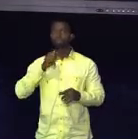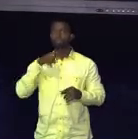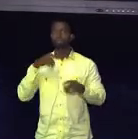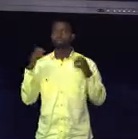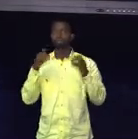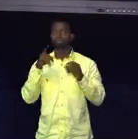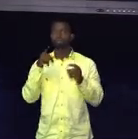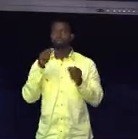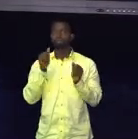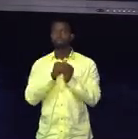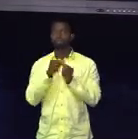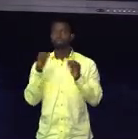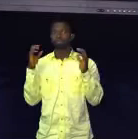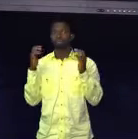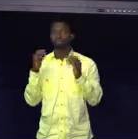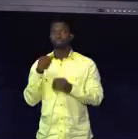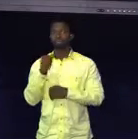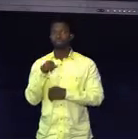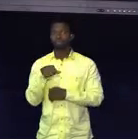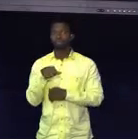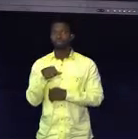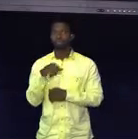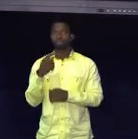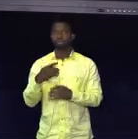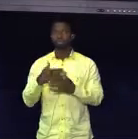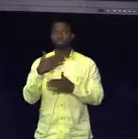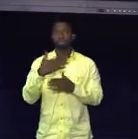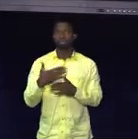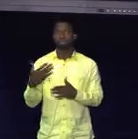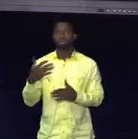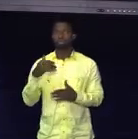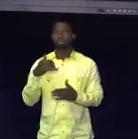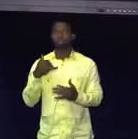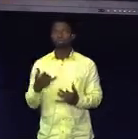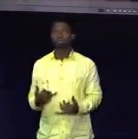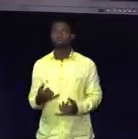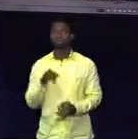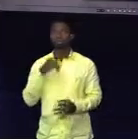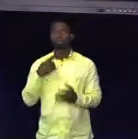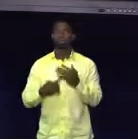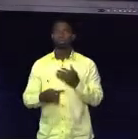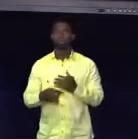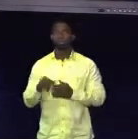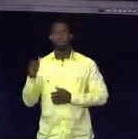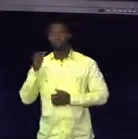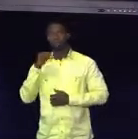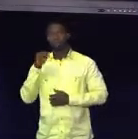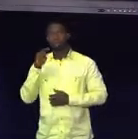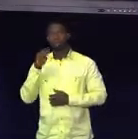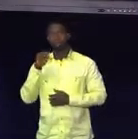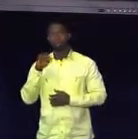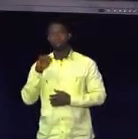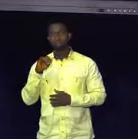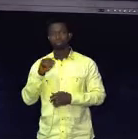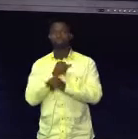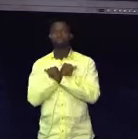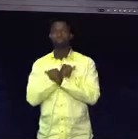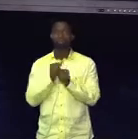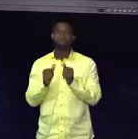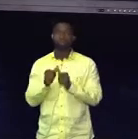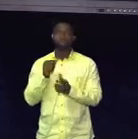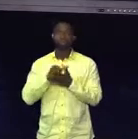must celebrate you with a chair. Yes. The next thing now is what Auntie Fumi loves most. That's